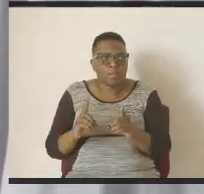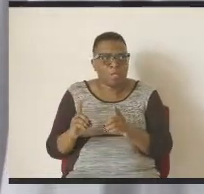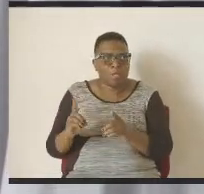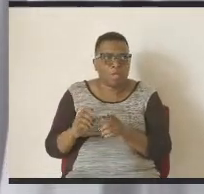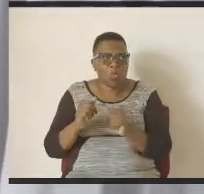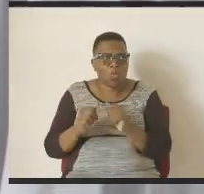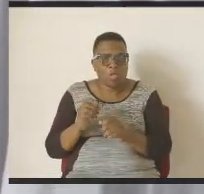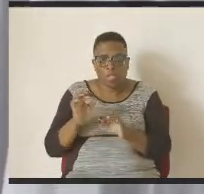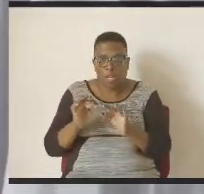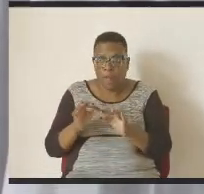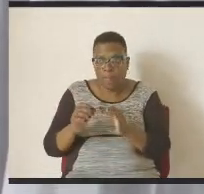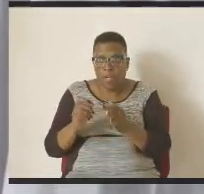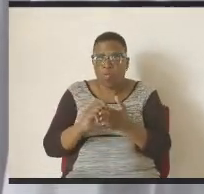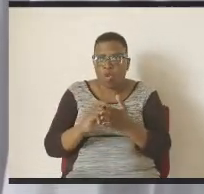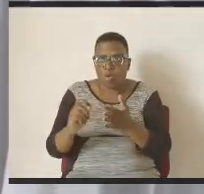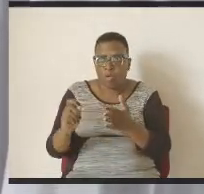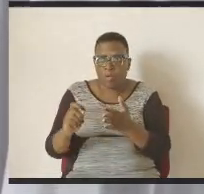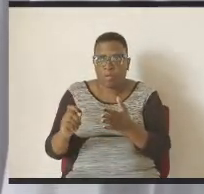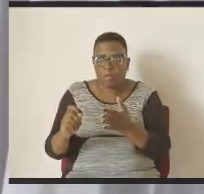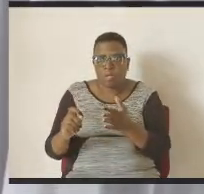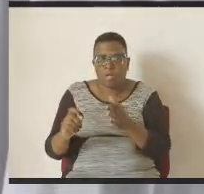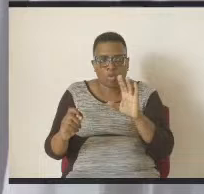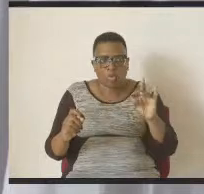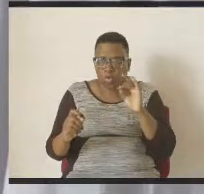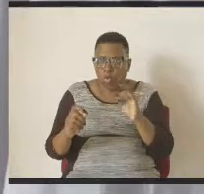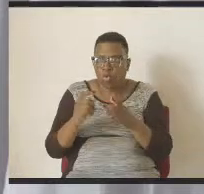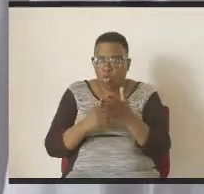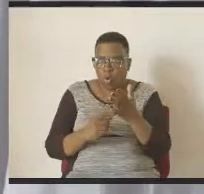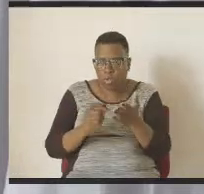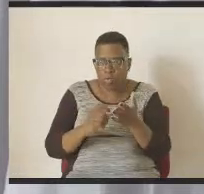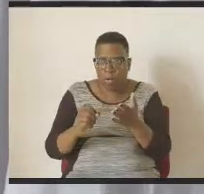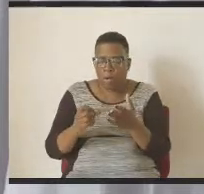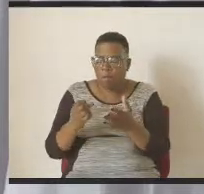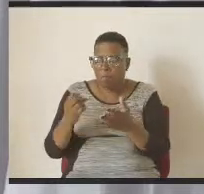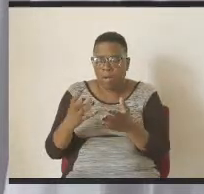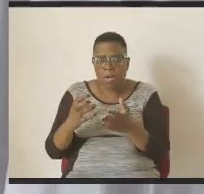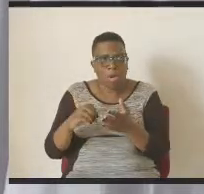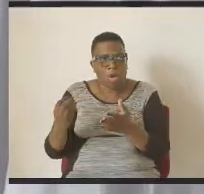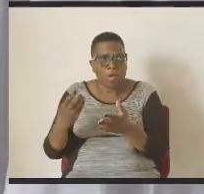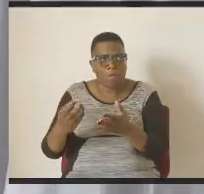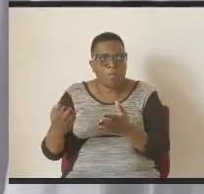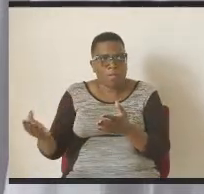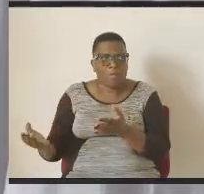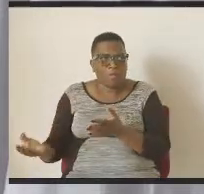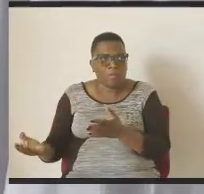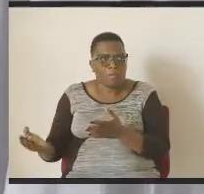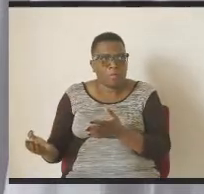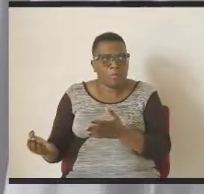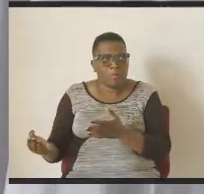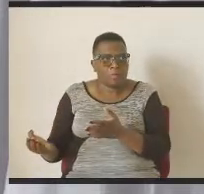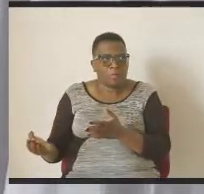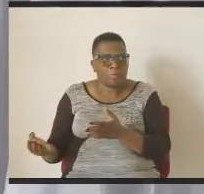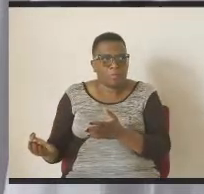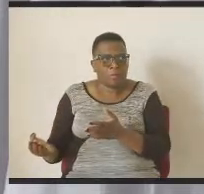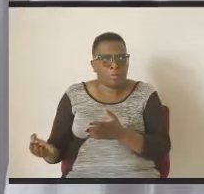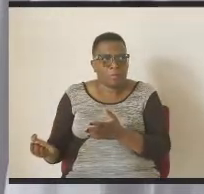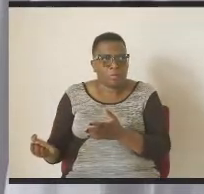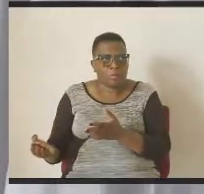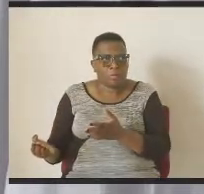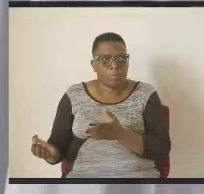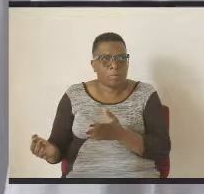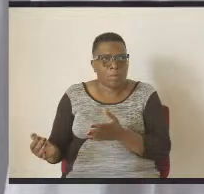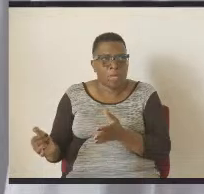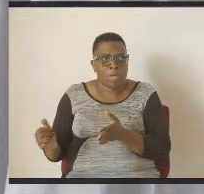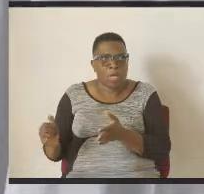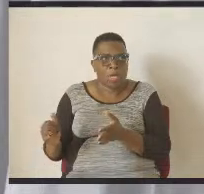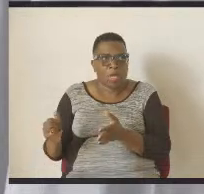were written, see the less selectivity, there are many other things that the story that we read today that could have been